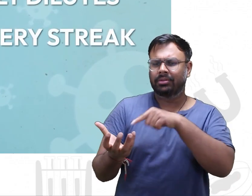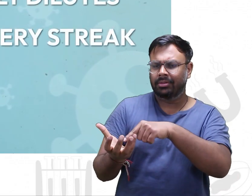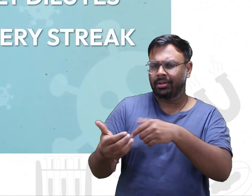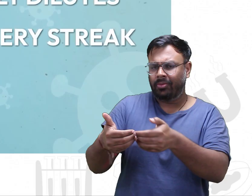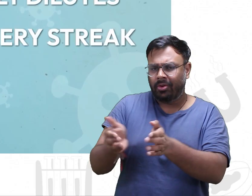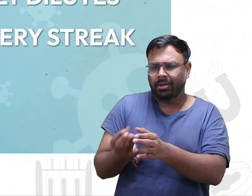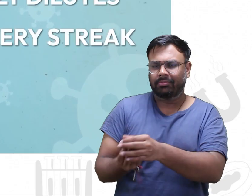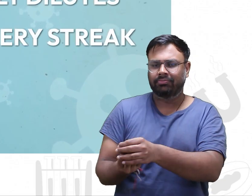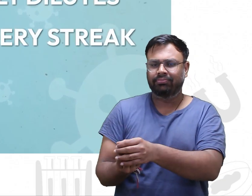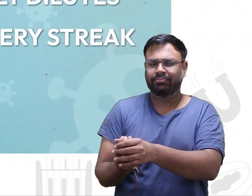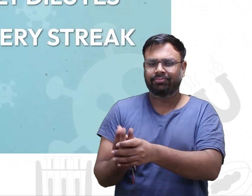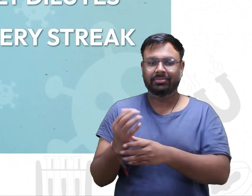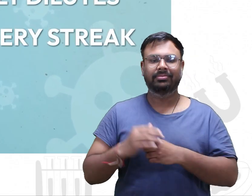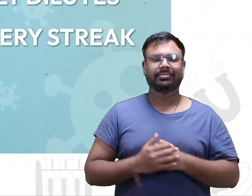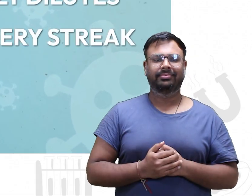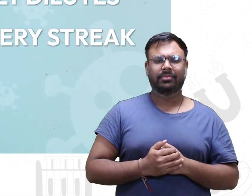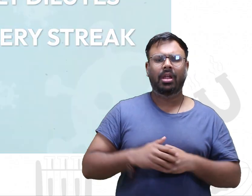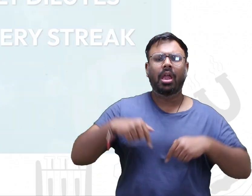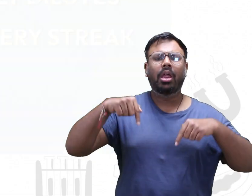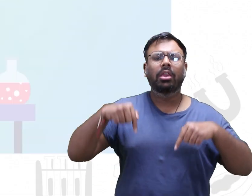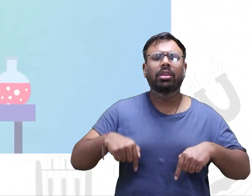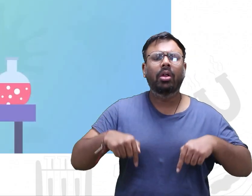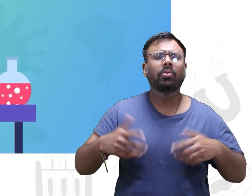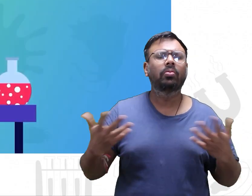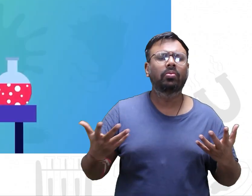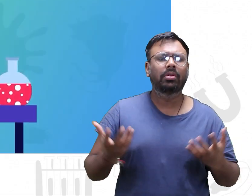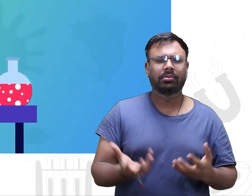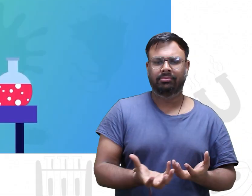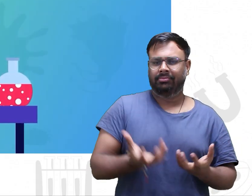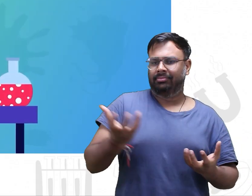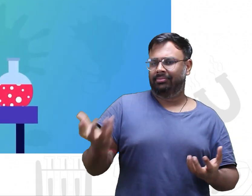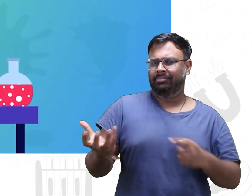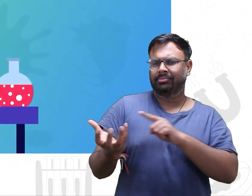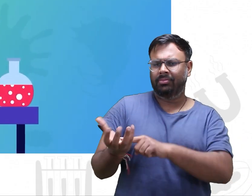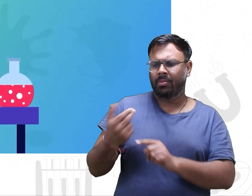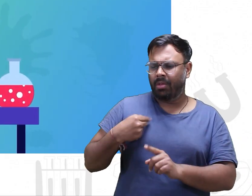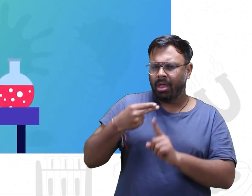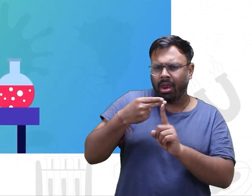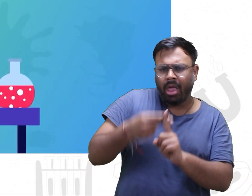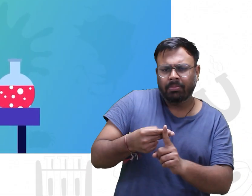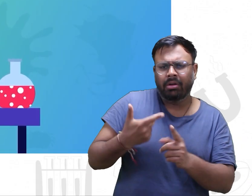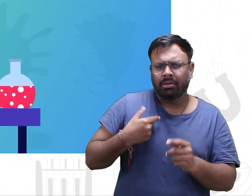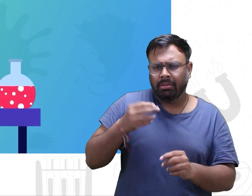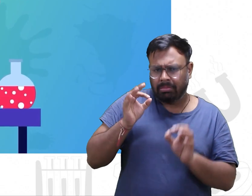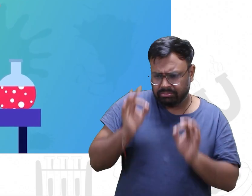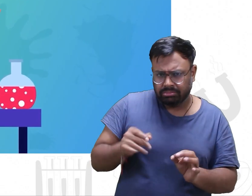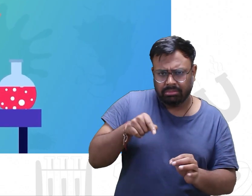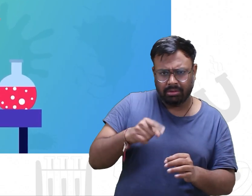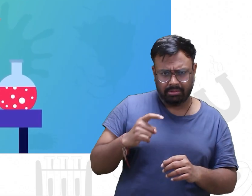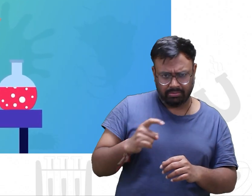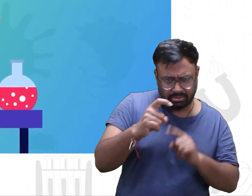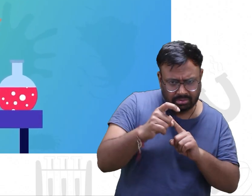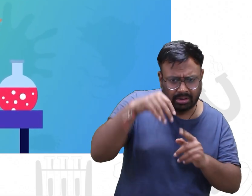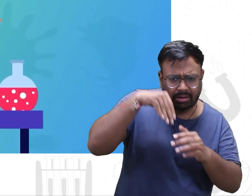the CFU count with every streak. Now that we have pure isolated culture, we need to give a name to